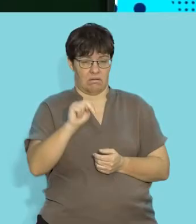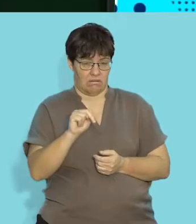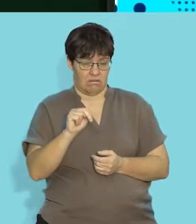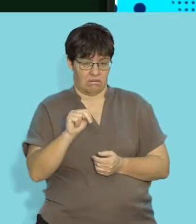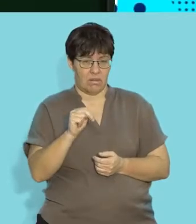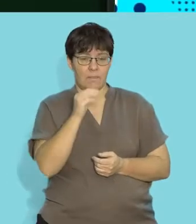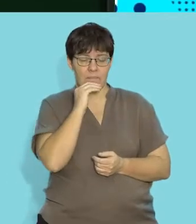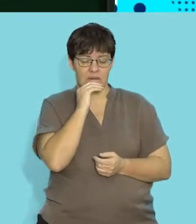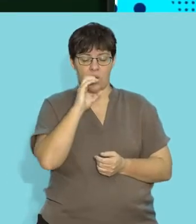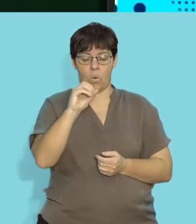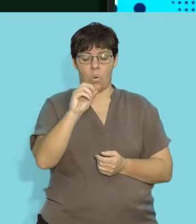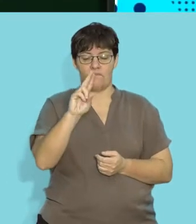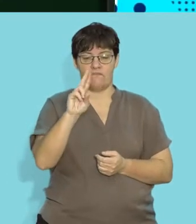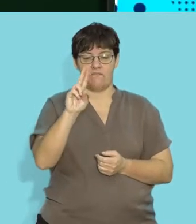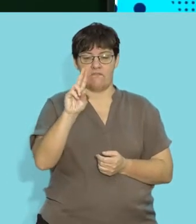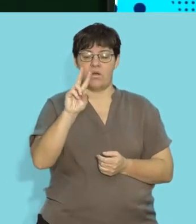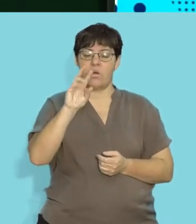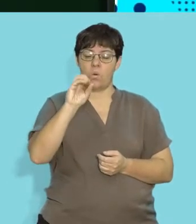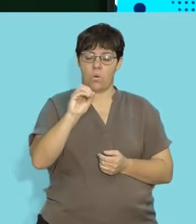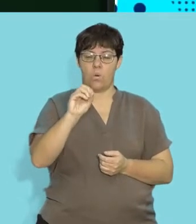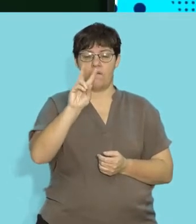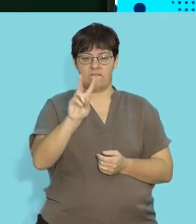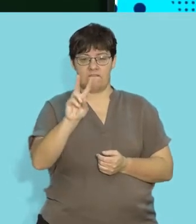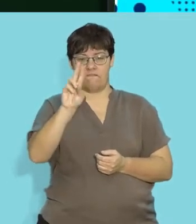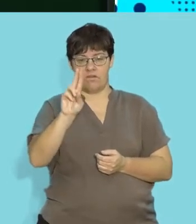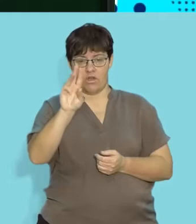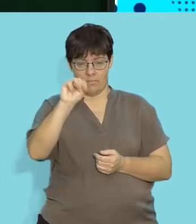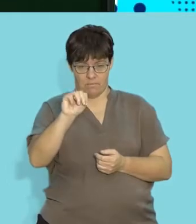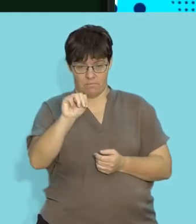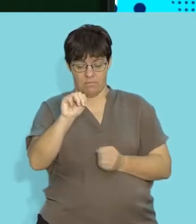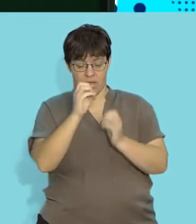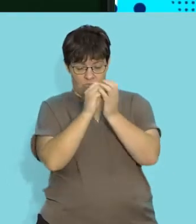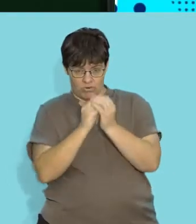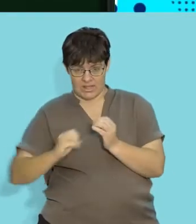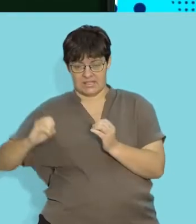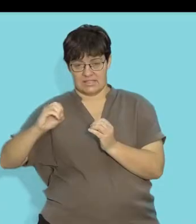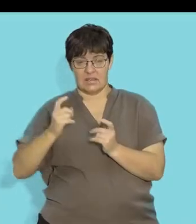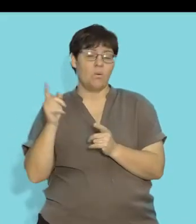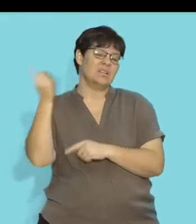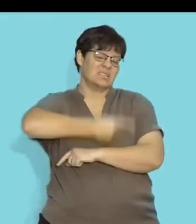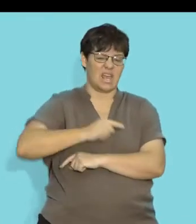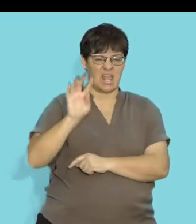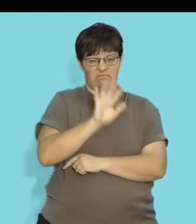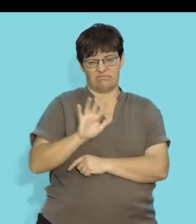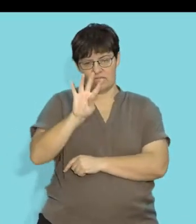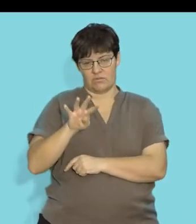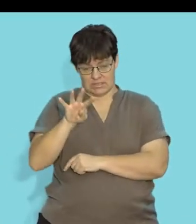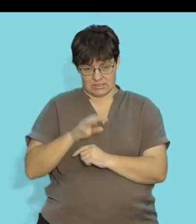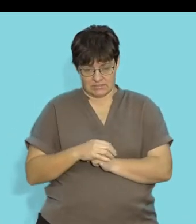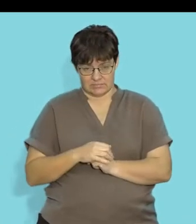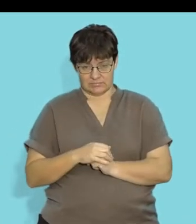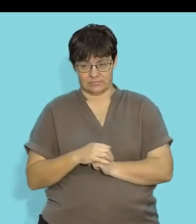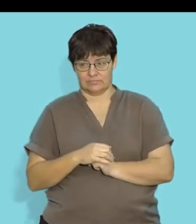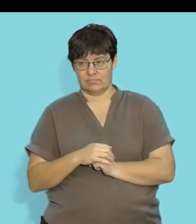where an ovum is released from the ovary, and that's around day 14. So again, we've got to look at the structure where